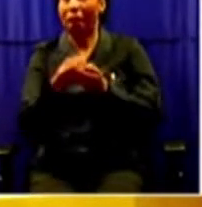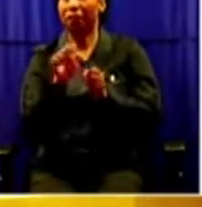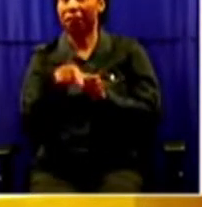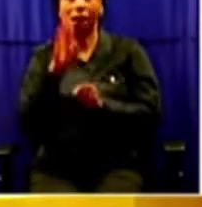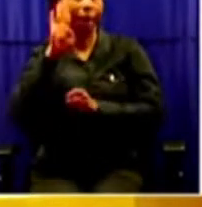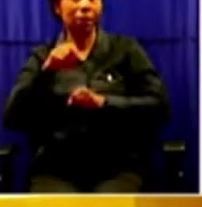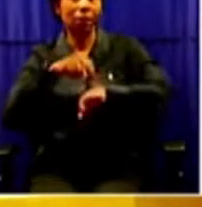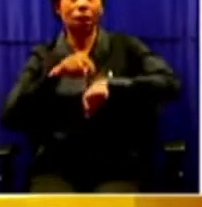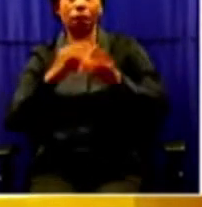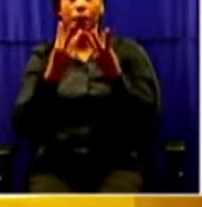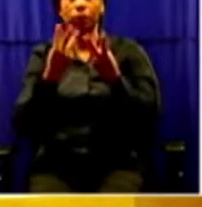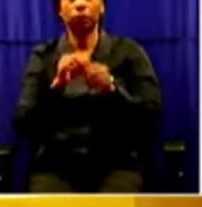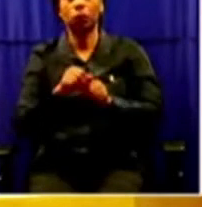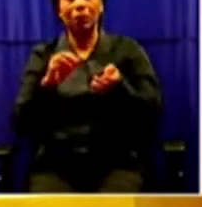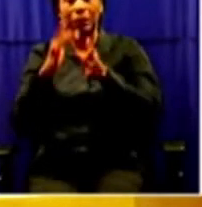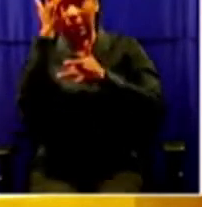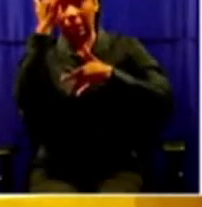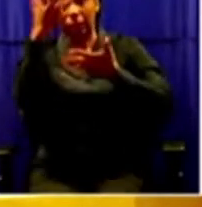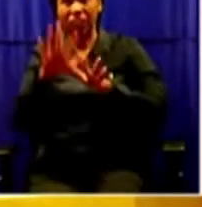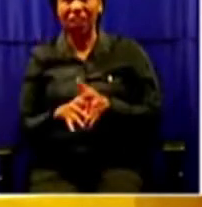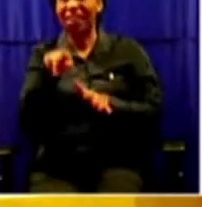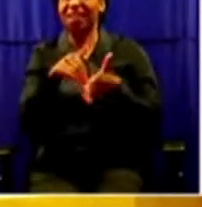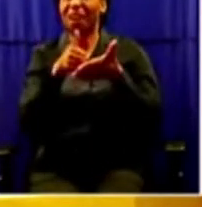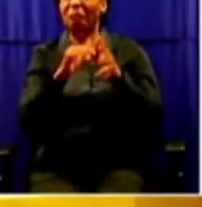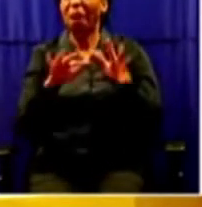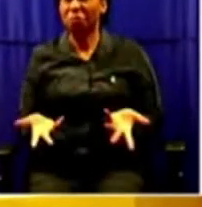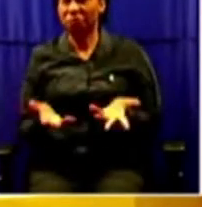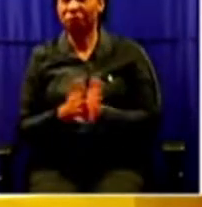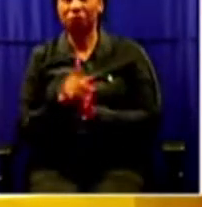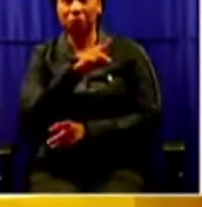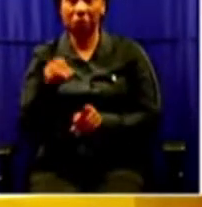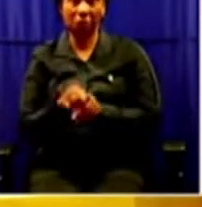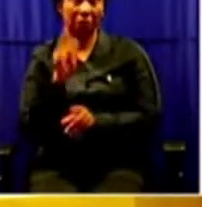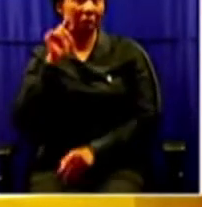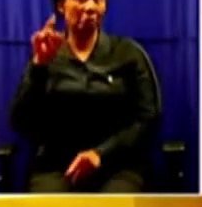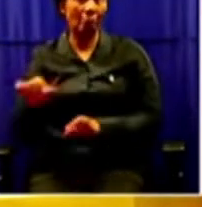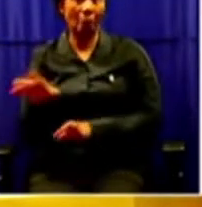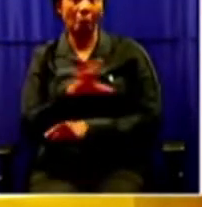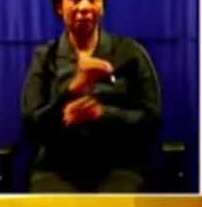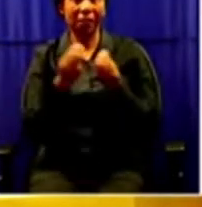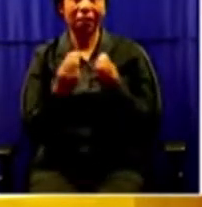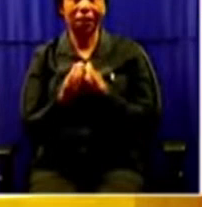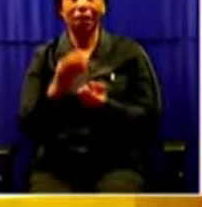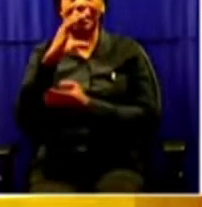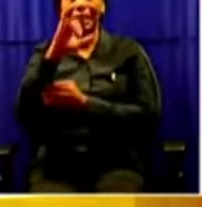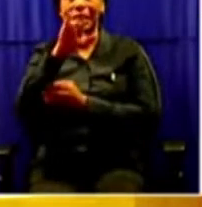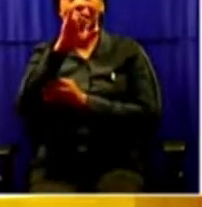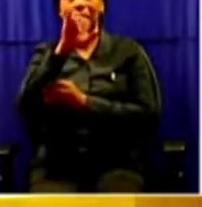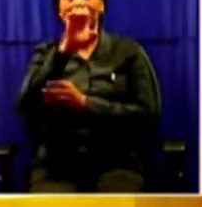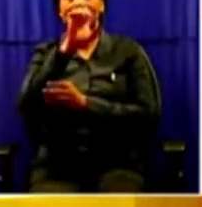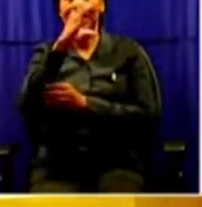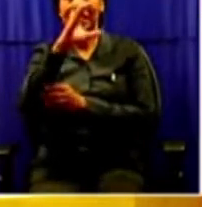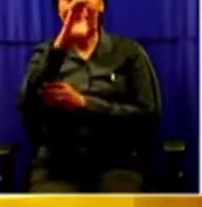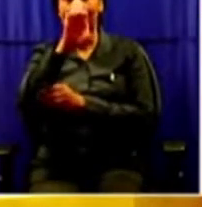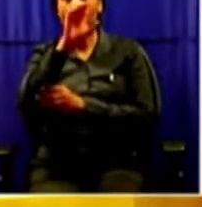their cries for help, Mr. President? You simply ignored them. The CEO of Consol, Mark Arnold, said